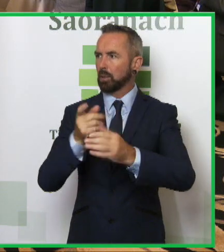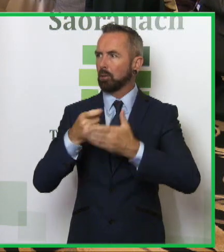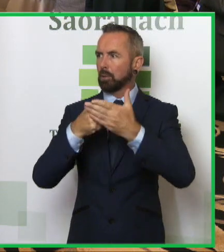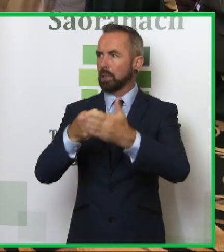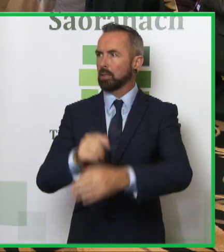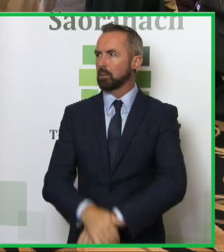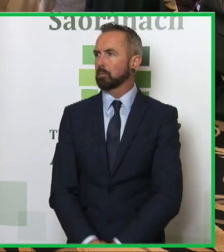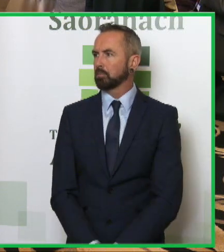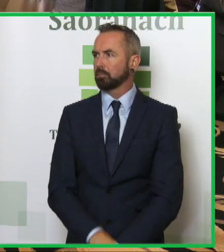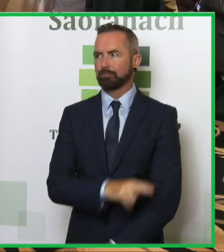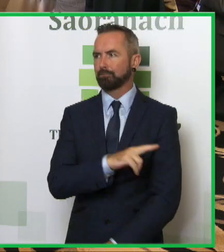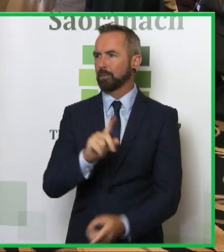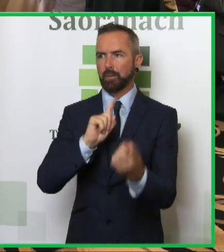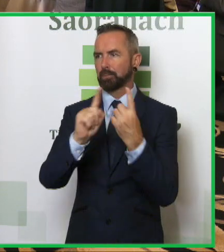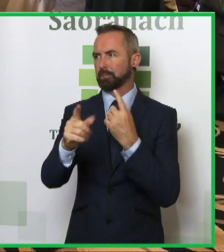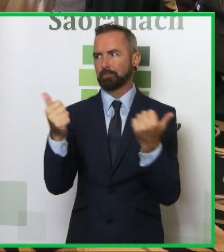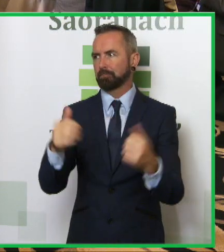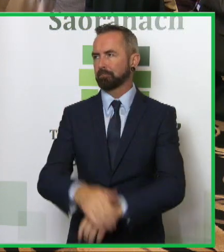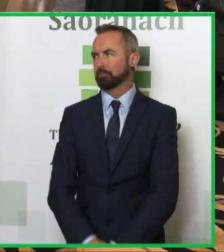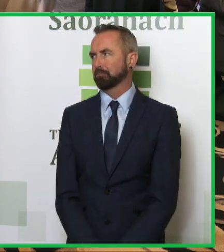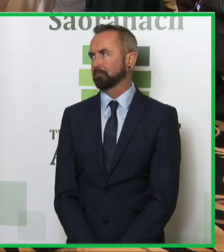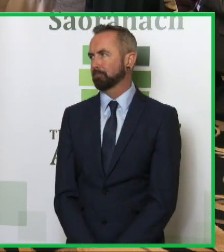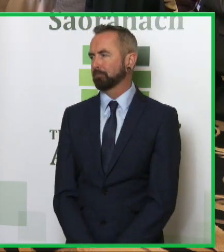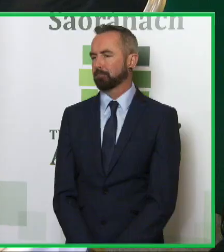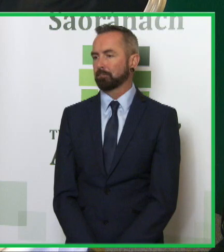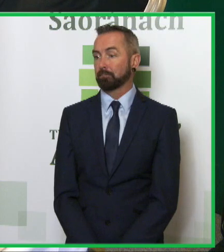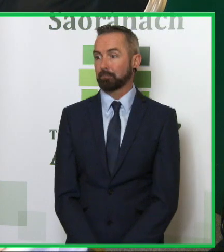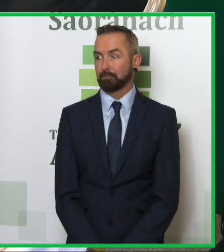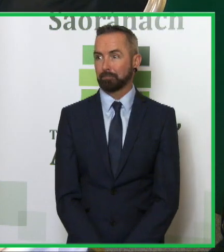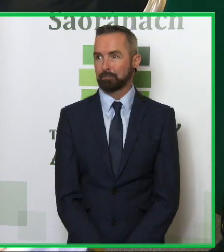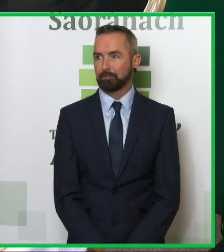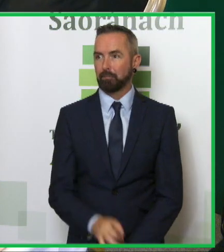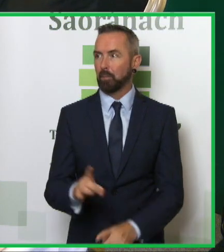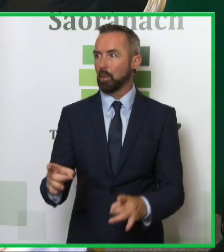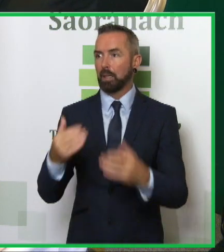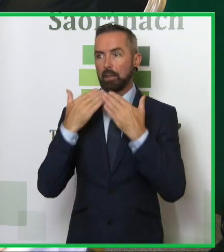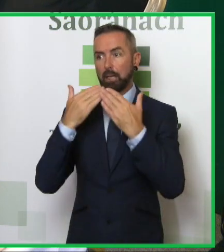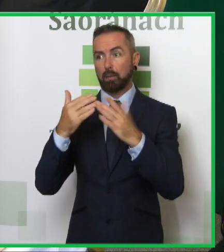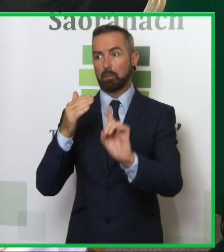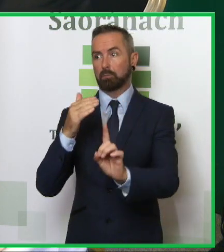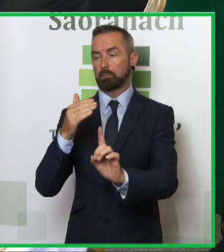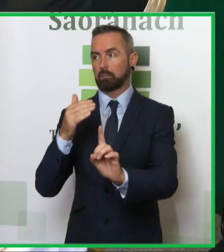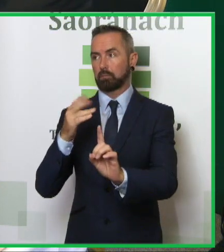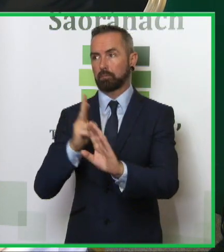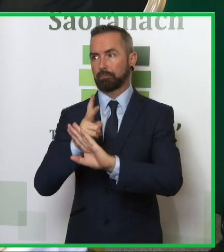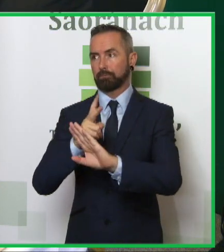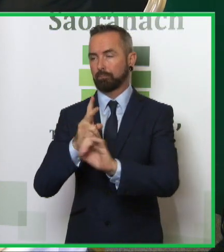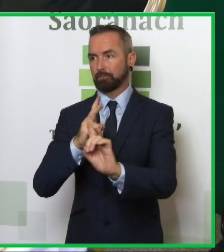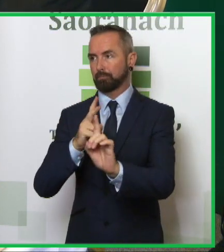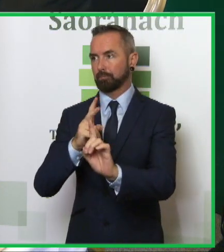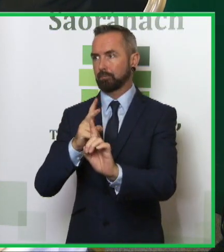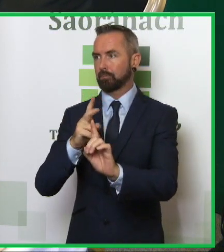Okay, not carried. Thank you. Okay, look, thanks very much for that. Go ahead. Apologies. Go ahead. Okay, Zain, 1 second. 1